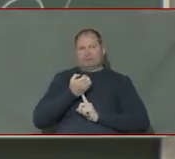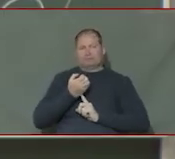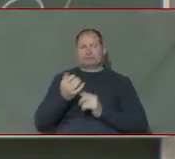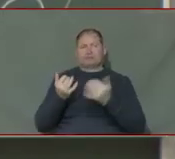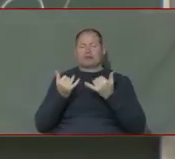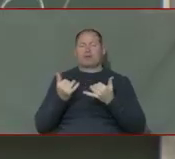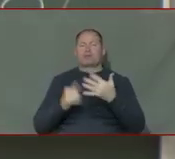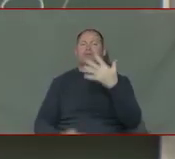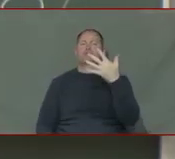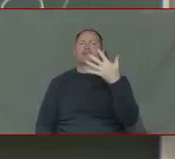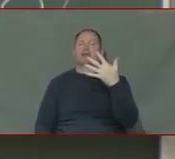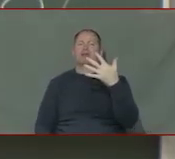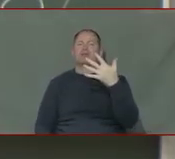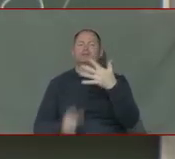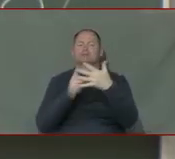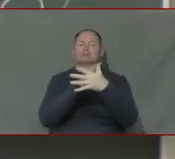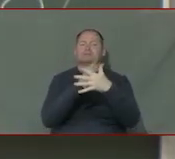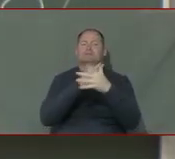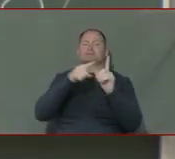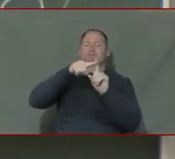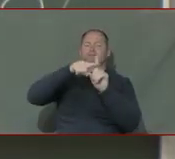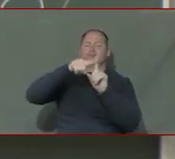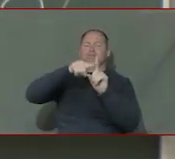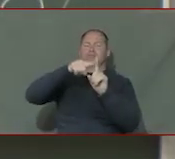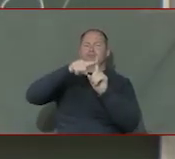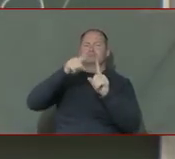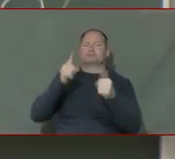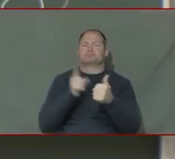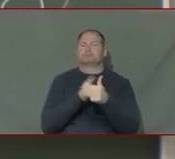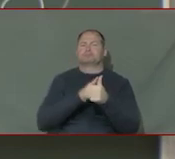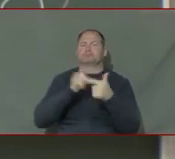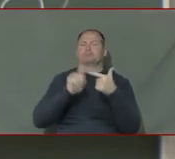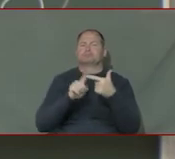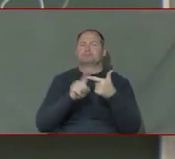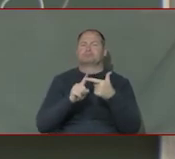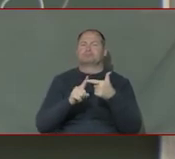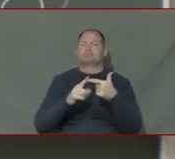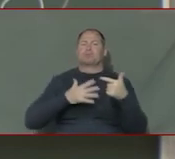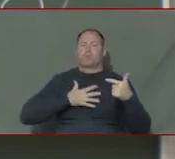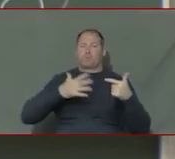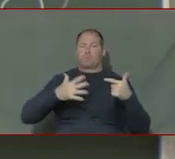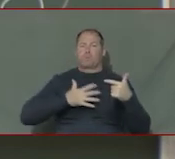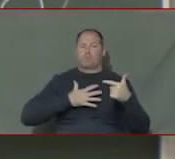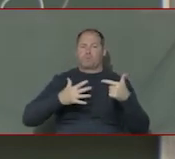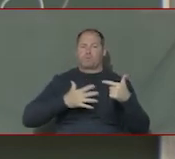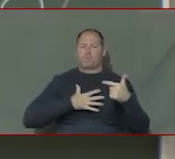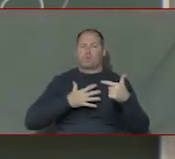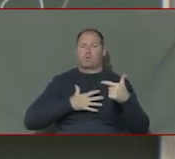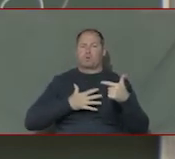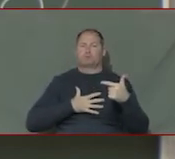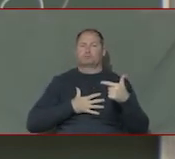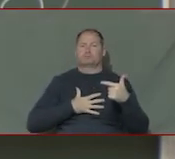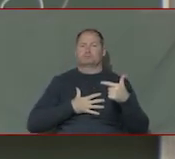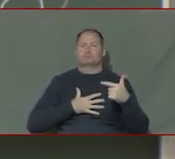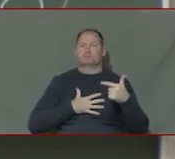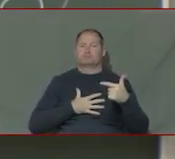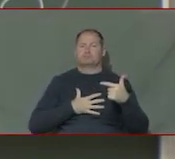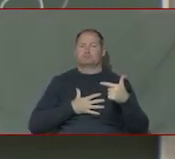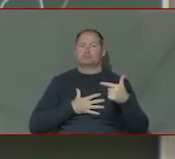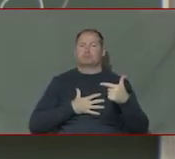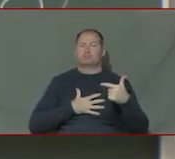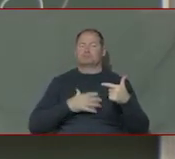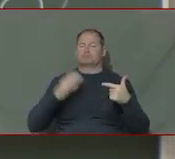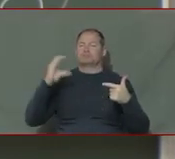matric? Number 1, temperature. Number 2, carbon dioxide concentration. Carbon dioxide is very